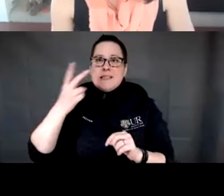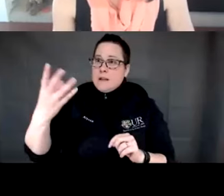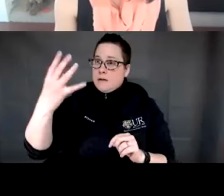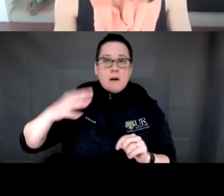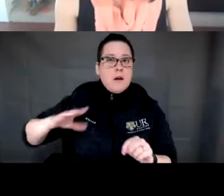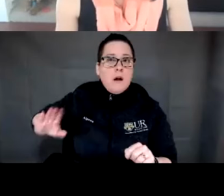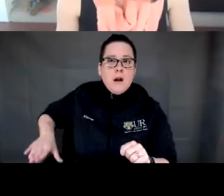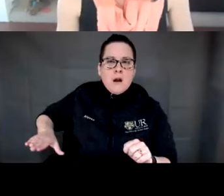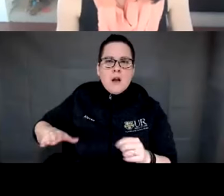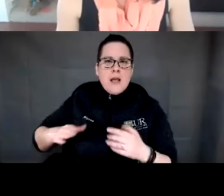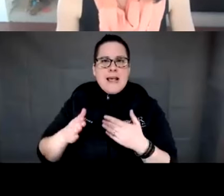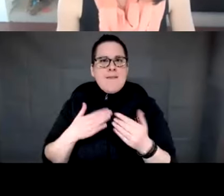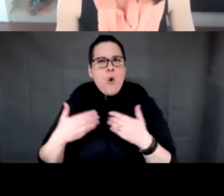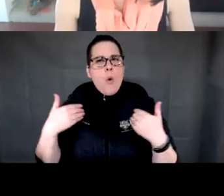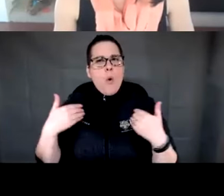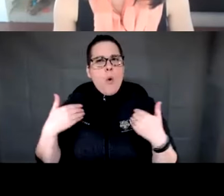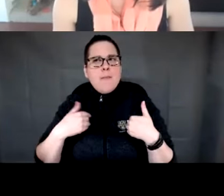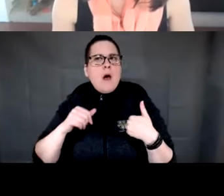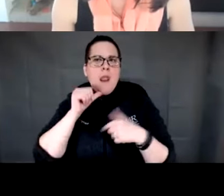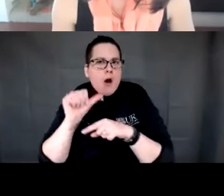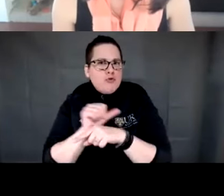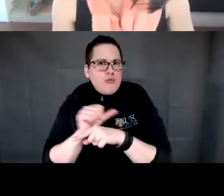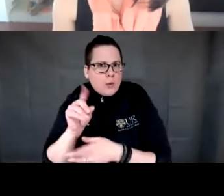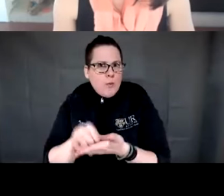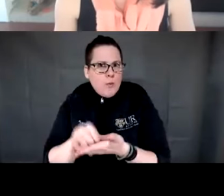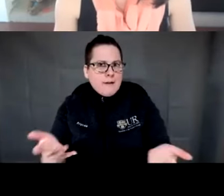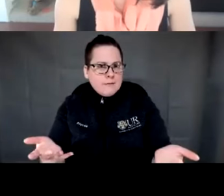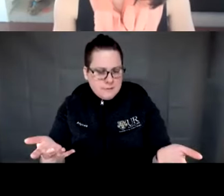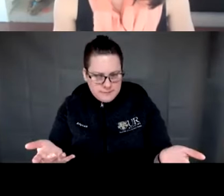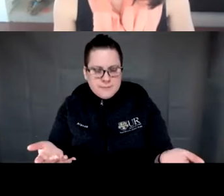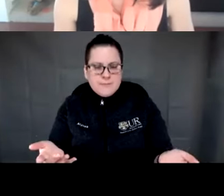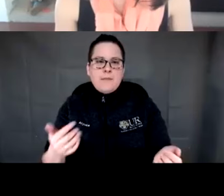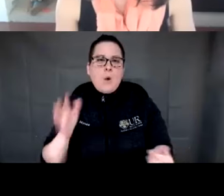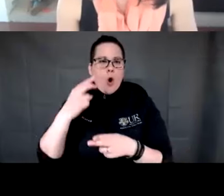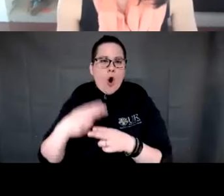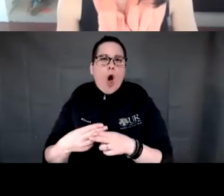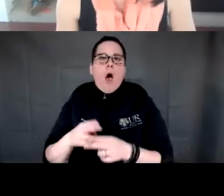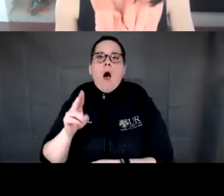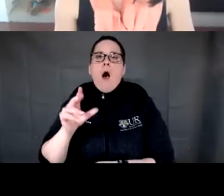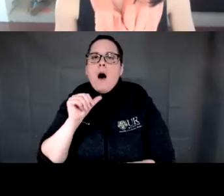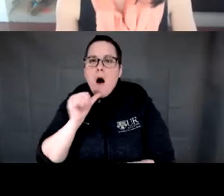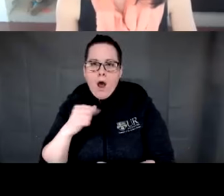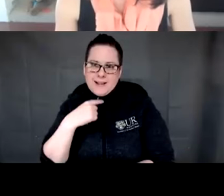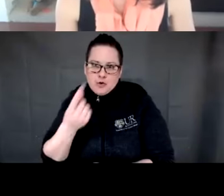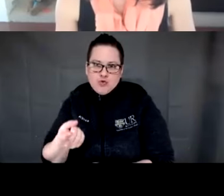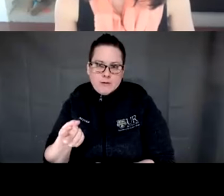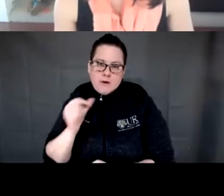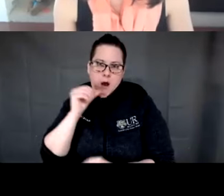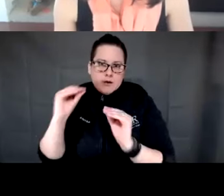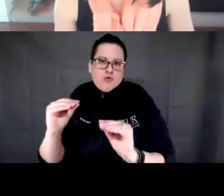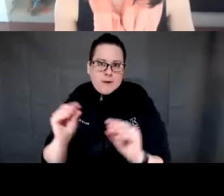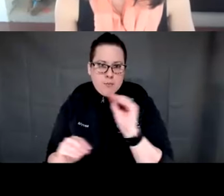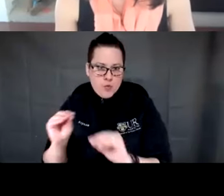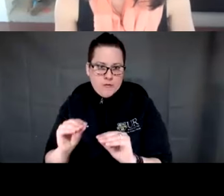stimulus, even though the animal was never trained to make those movements. So I'll refer to those as uninstructed movements. And in this example,